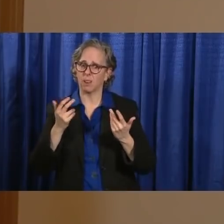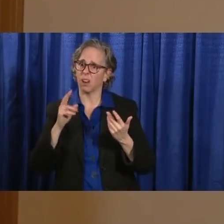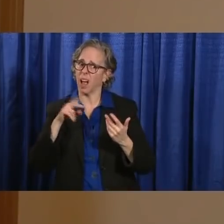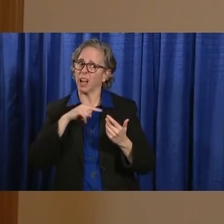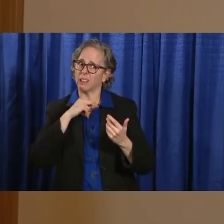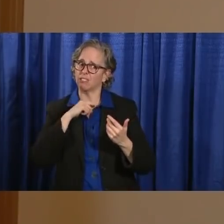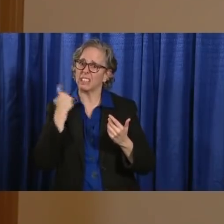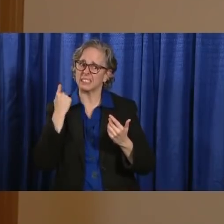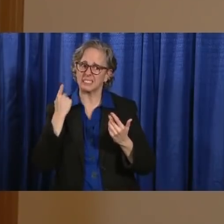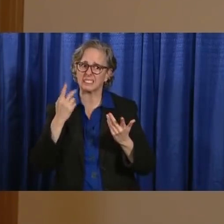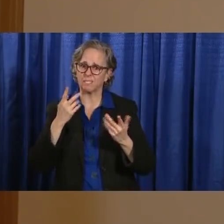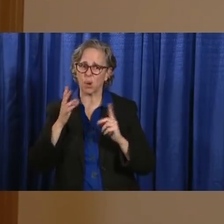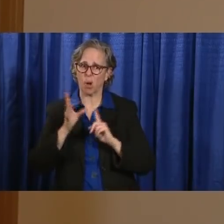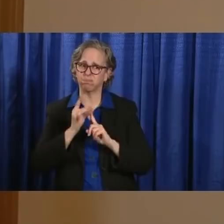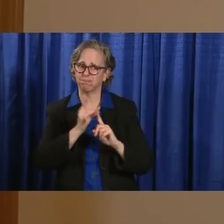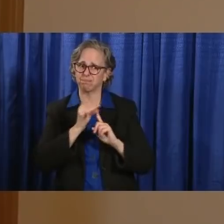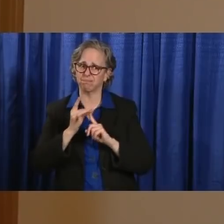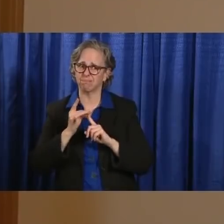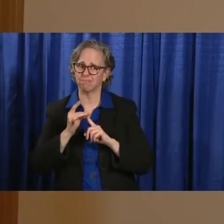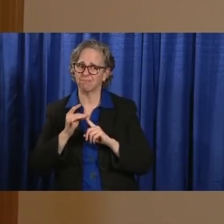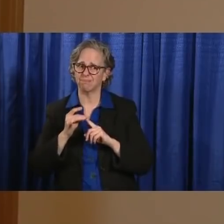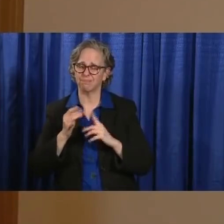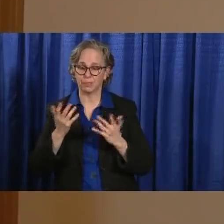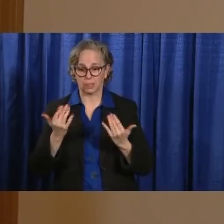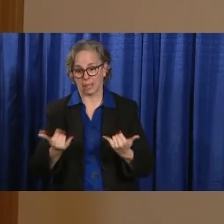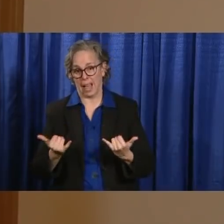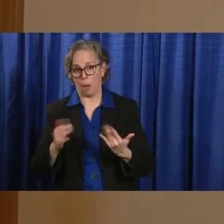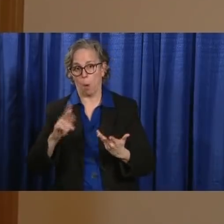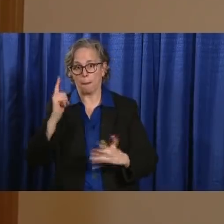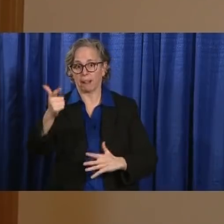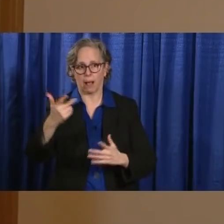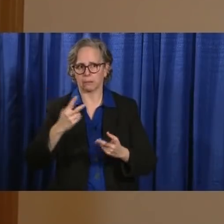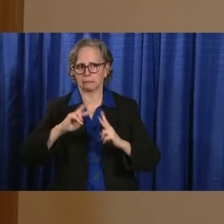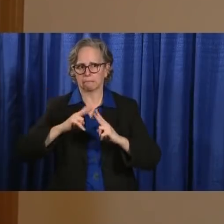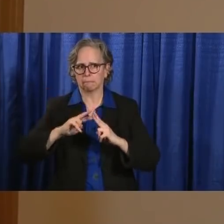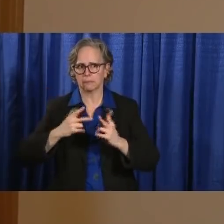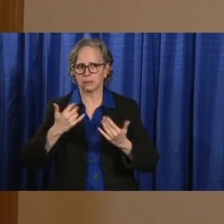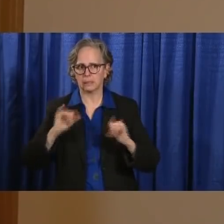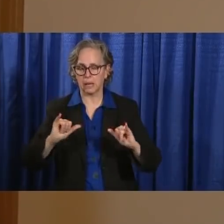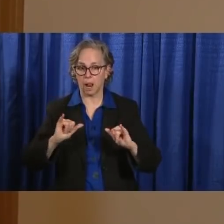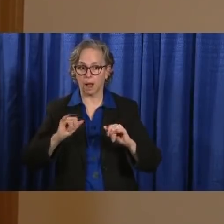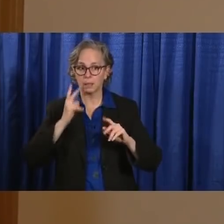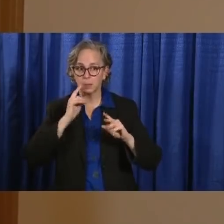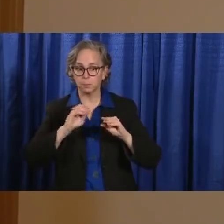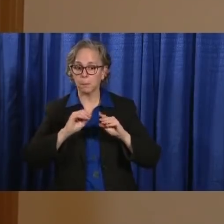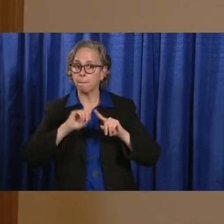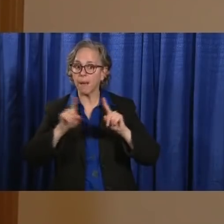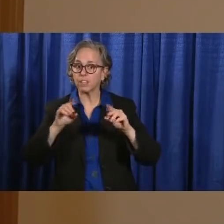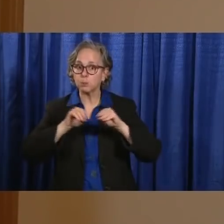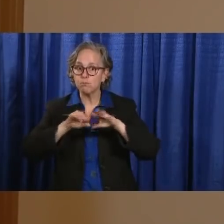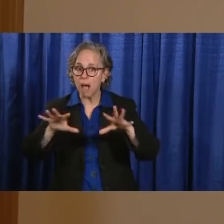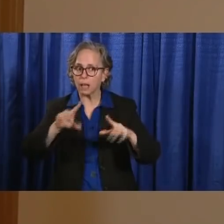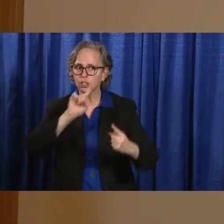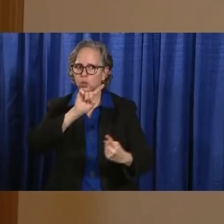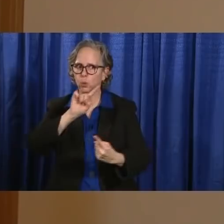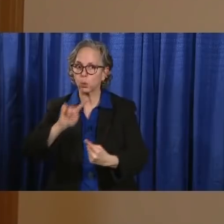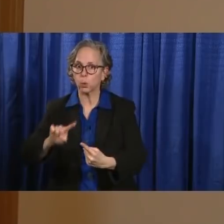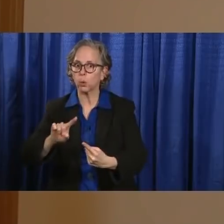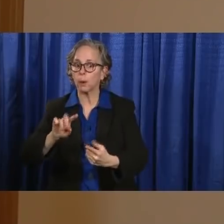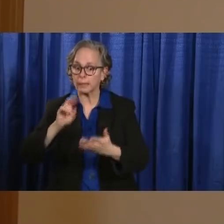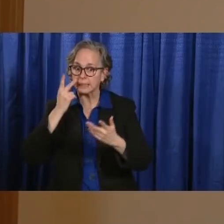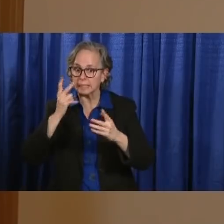or later. But what we're seeing is we're keeping that spread slow in Ohio, and that's a good thing. Thank you. Thank